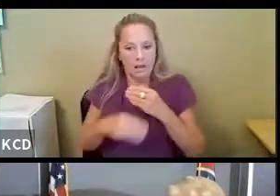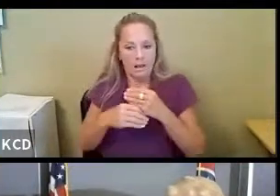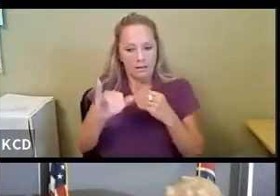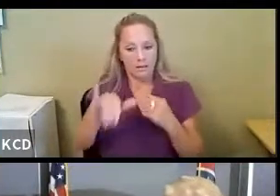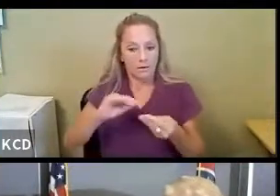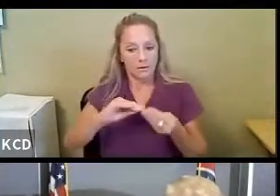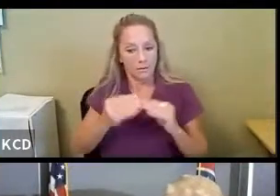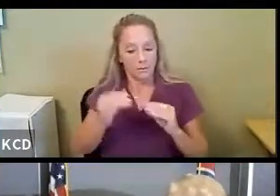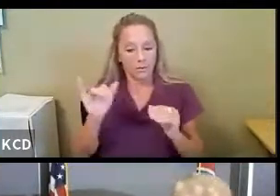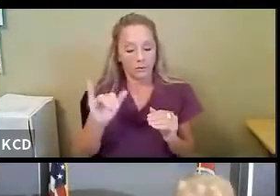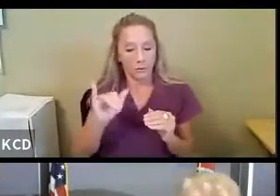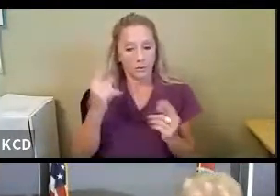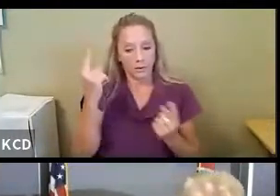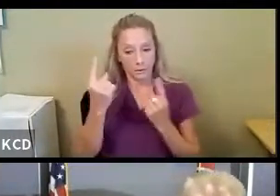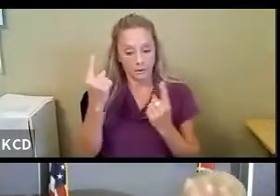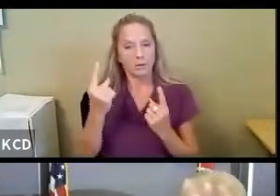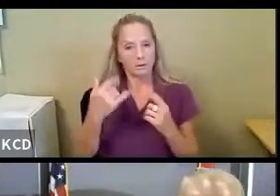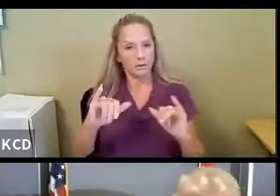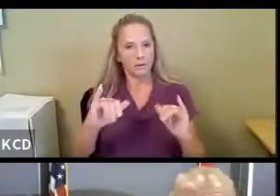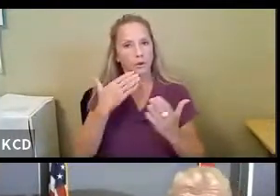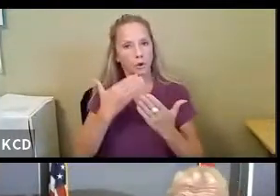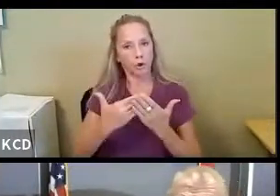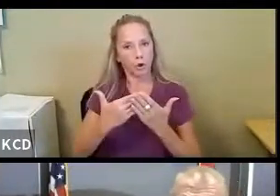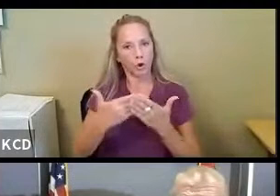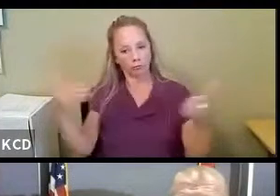approach. But if this